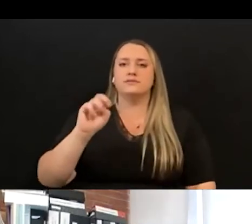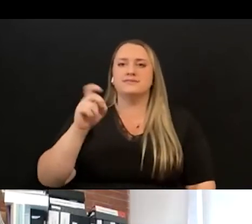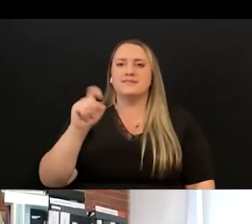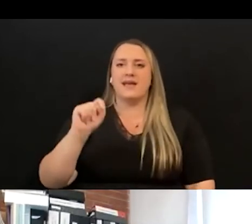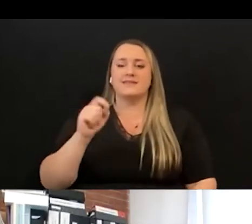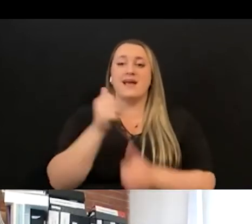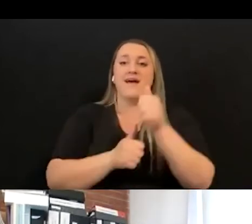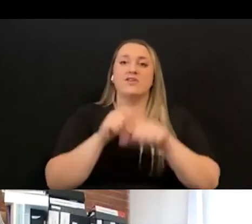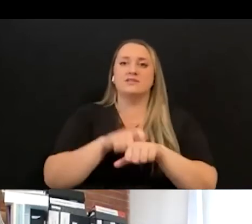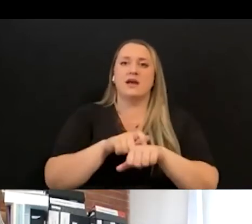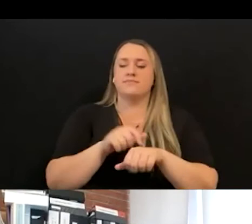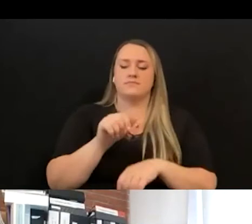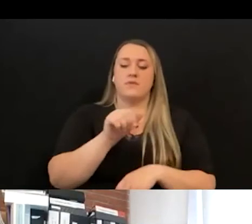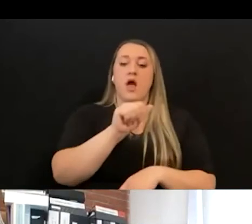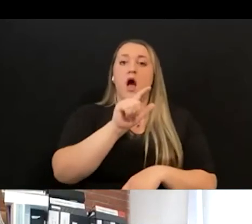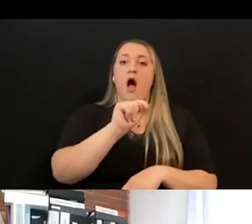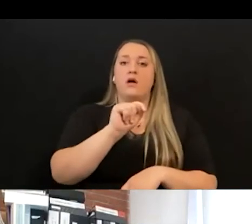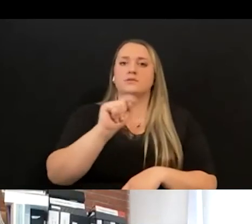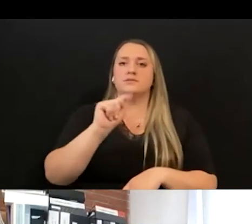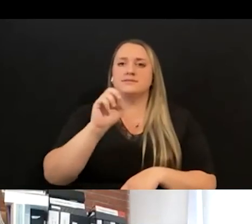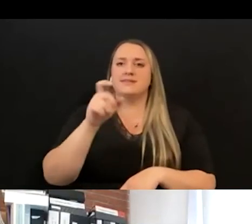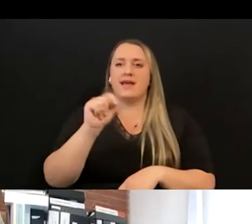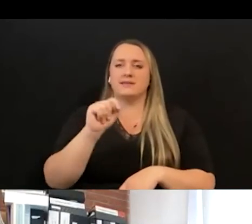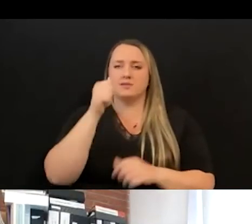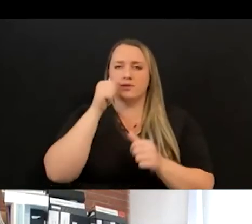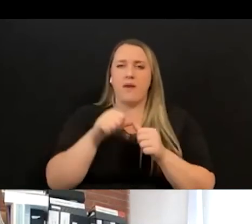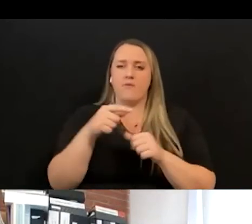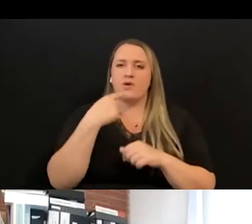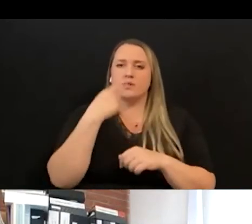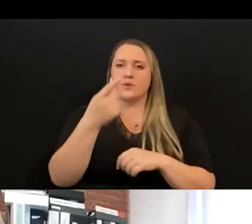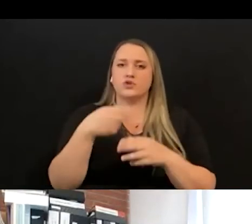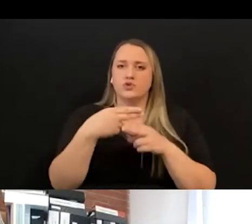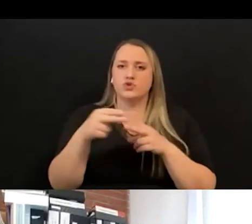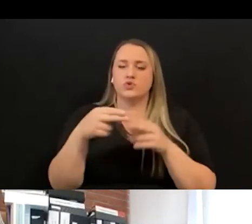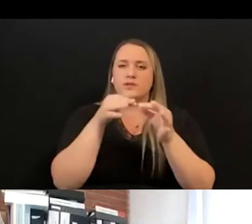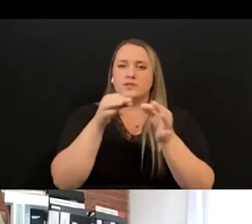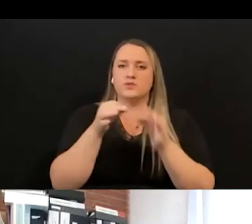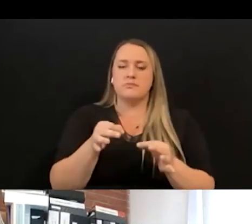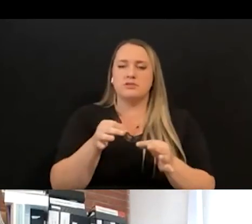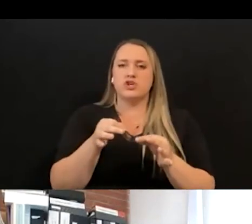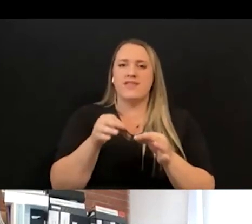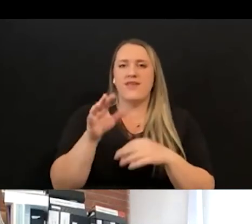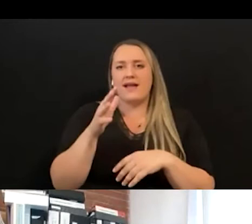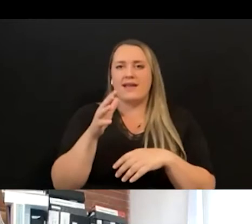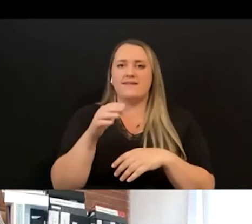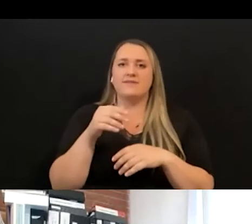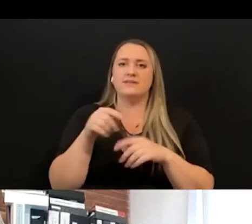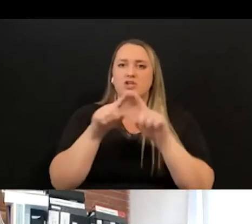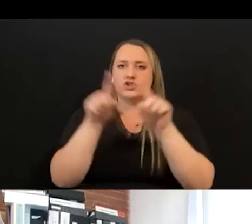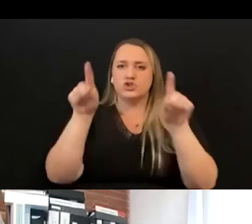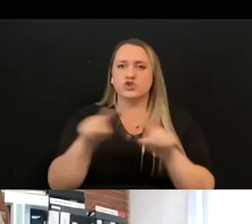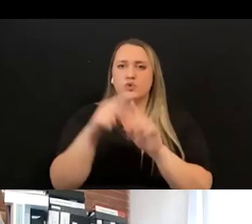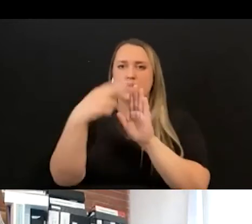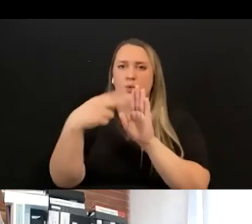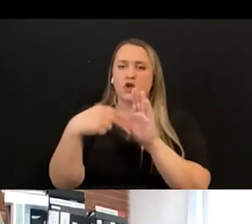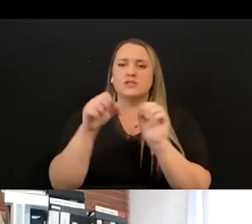have alt text, which is, as I mentioned before, a short description that's kind of like that kind of screen readers can then describe